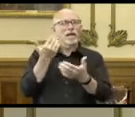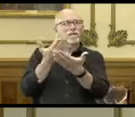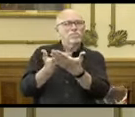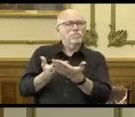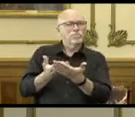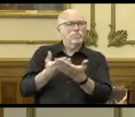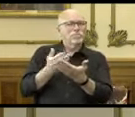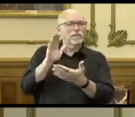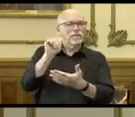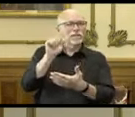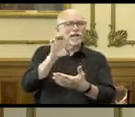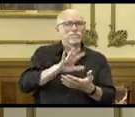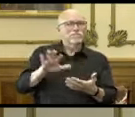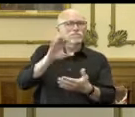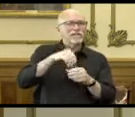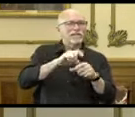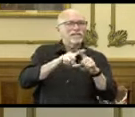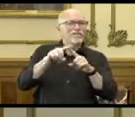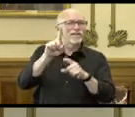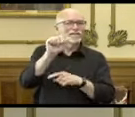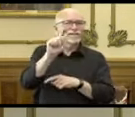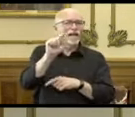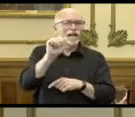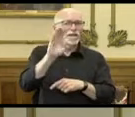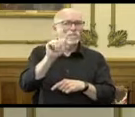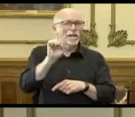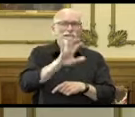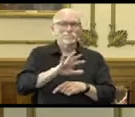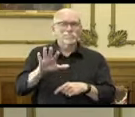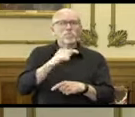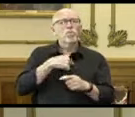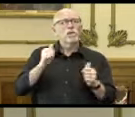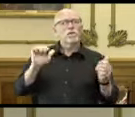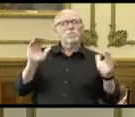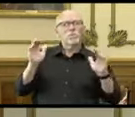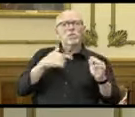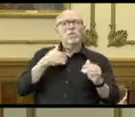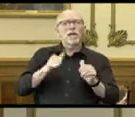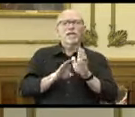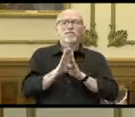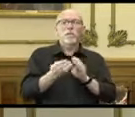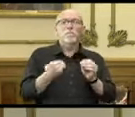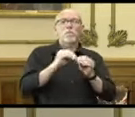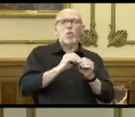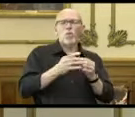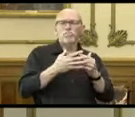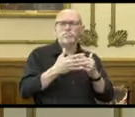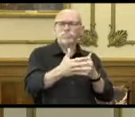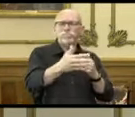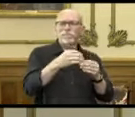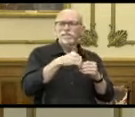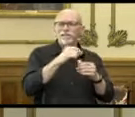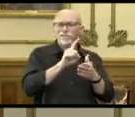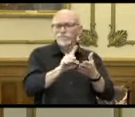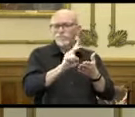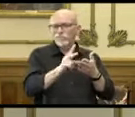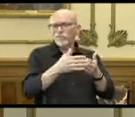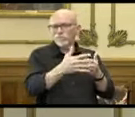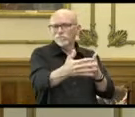reported cases across multiple databases, and we'll be able to develop additional features in the weeks after the initial